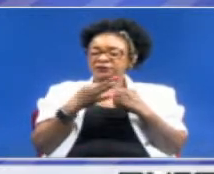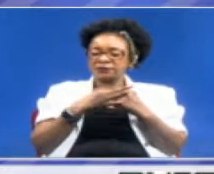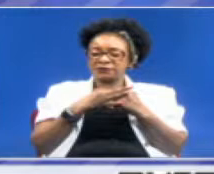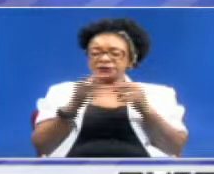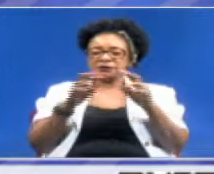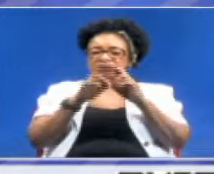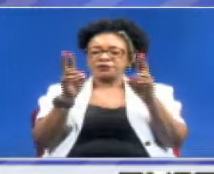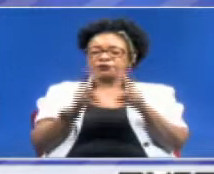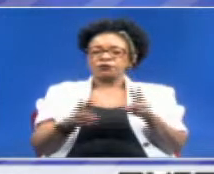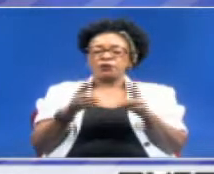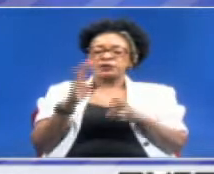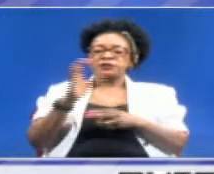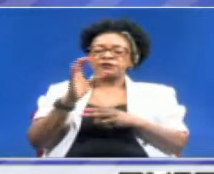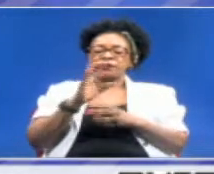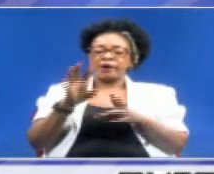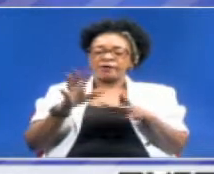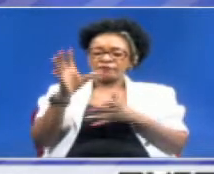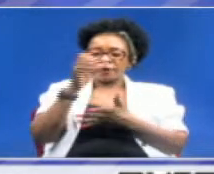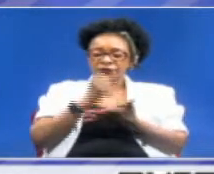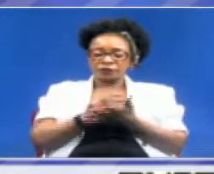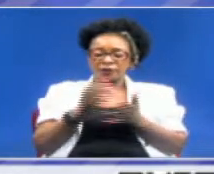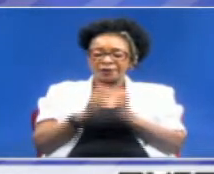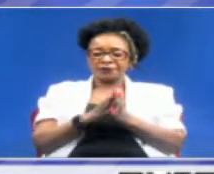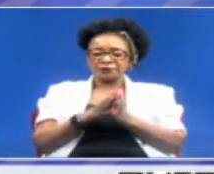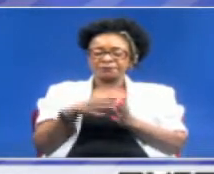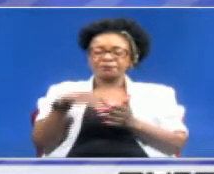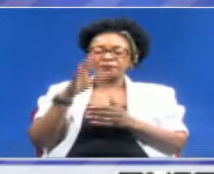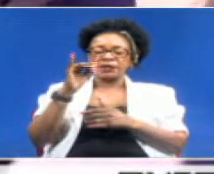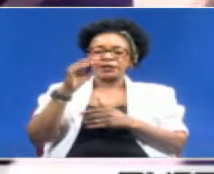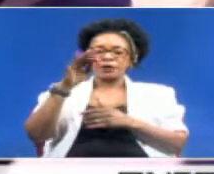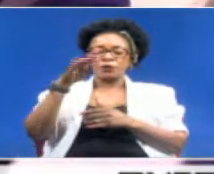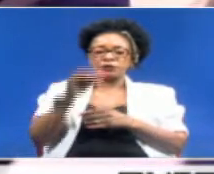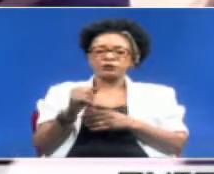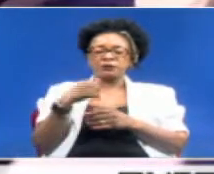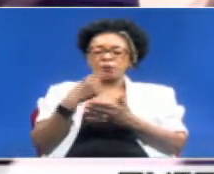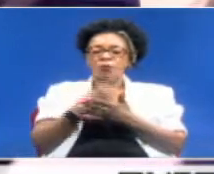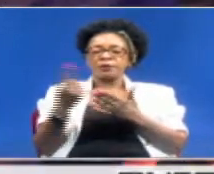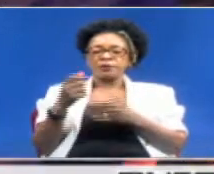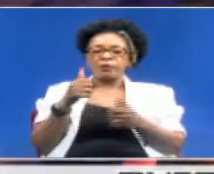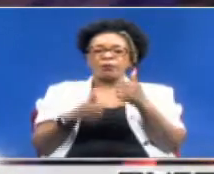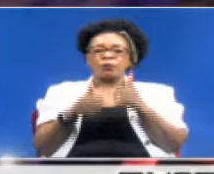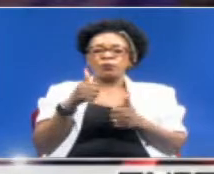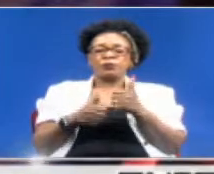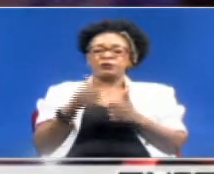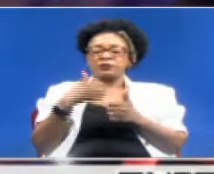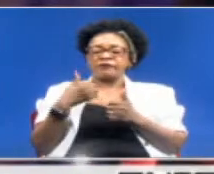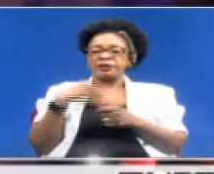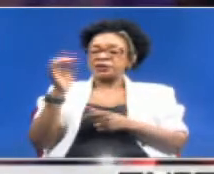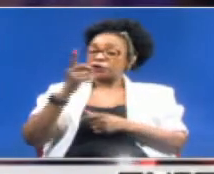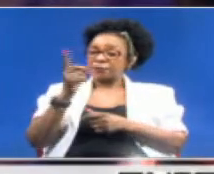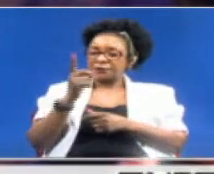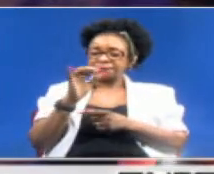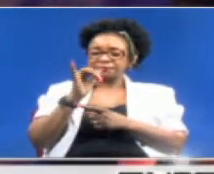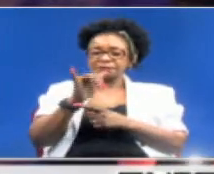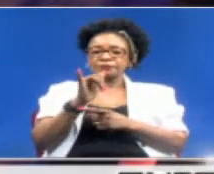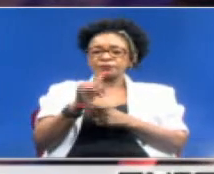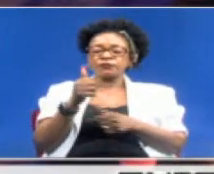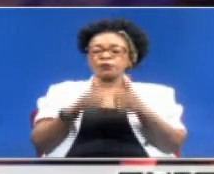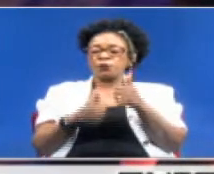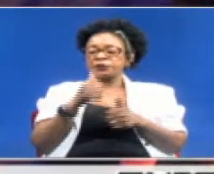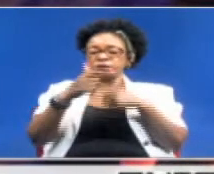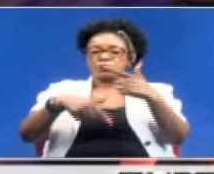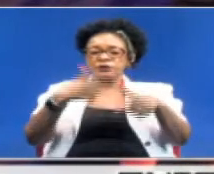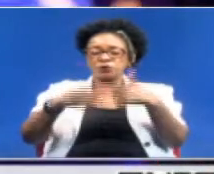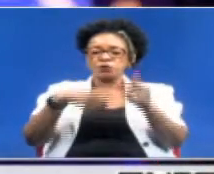Aviation Organization Africa and Indian Ocean Aviation Week, which is underway in Nairobi. The forum, which runs until the 25th